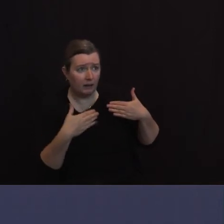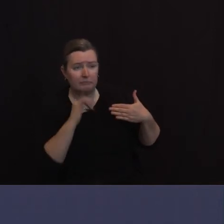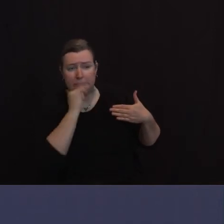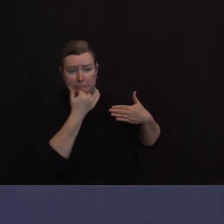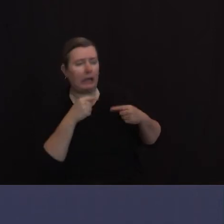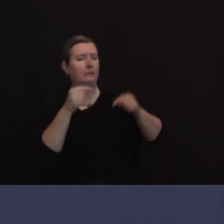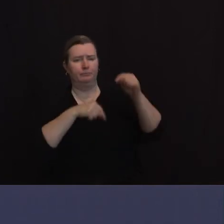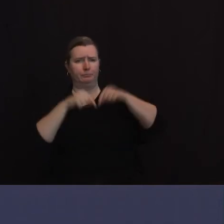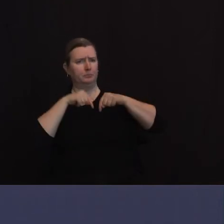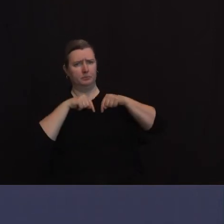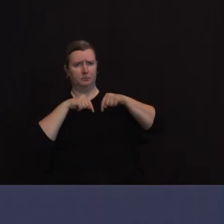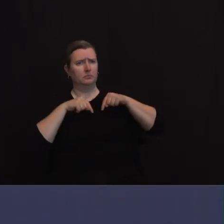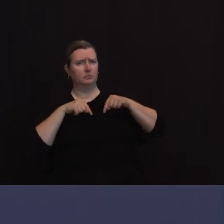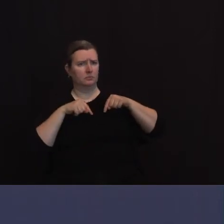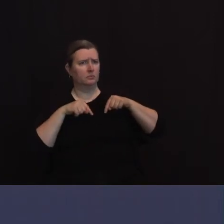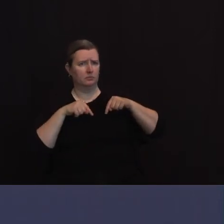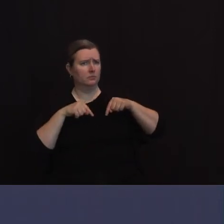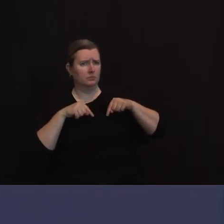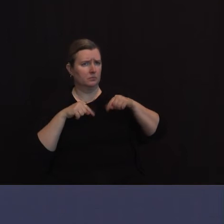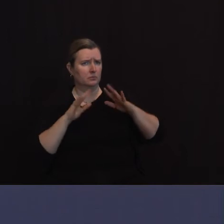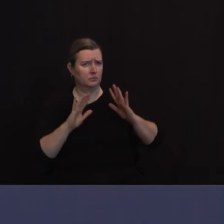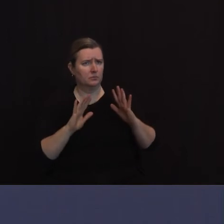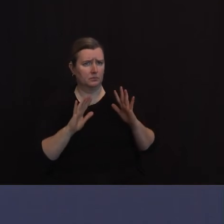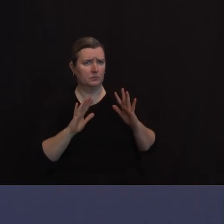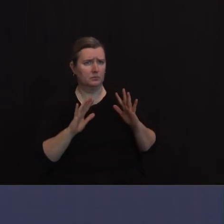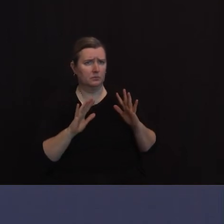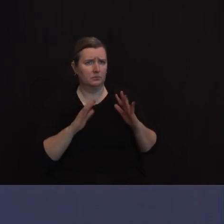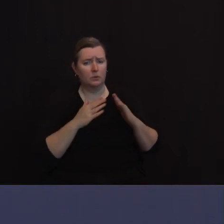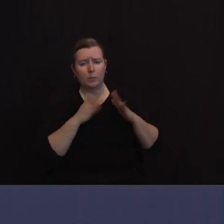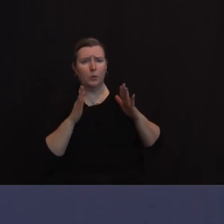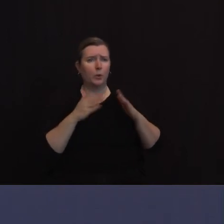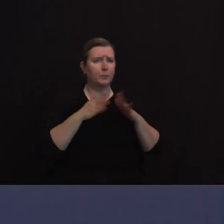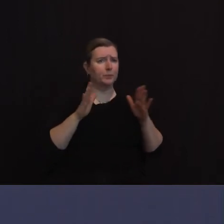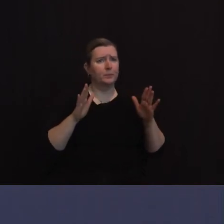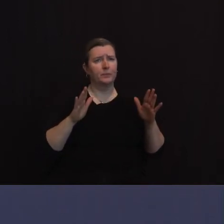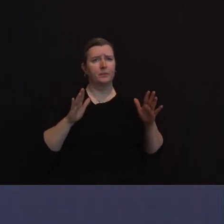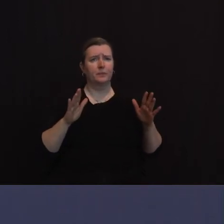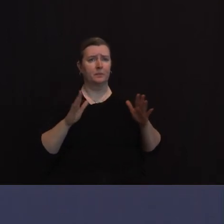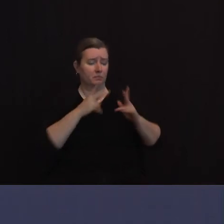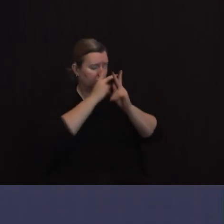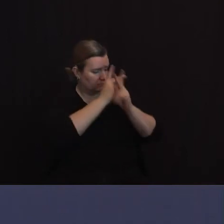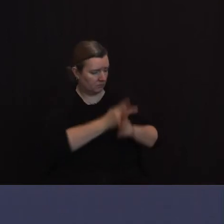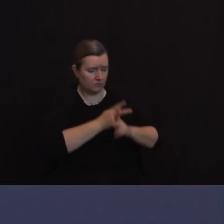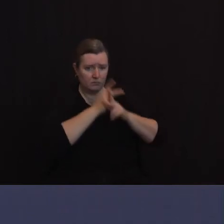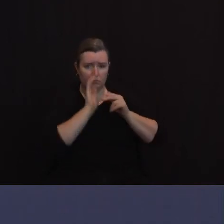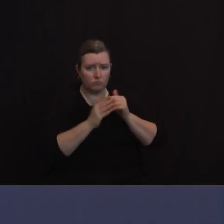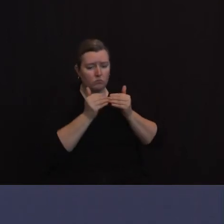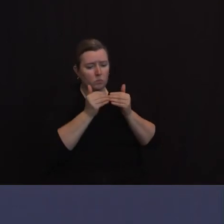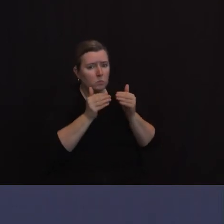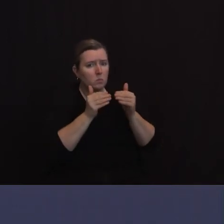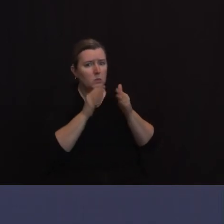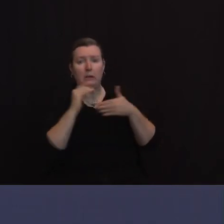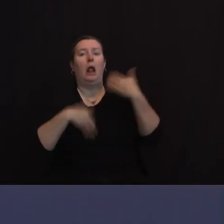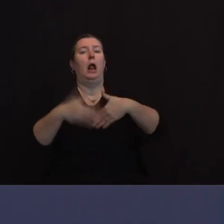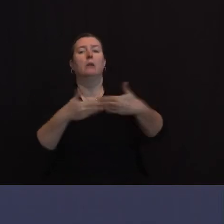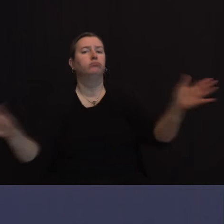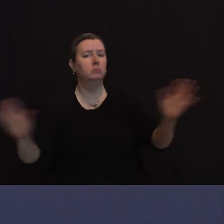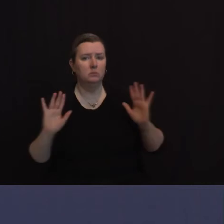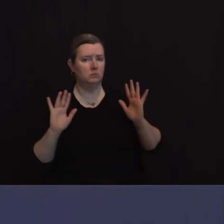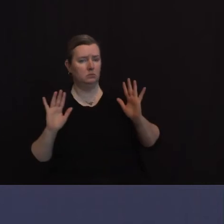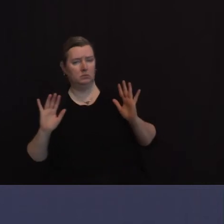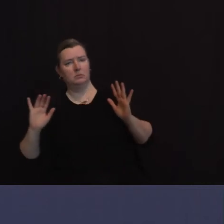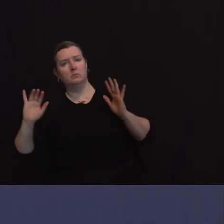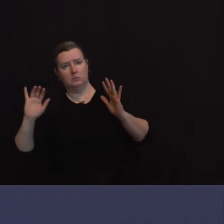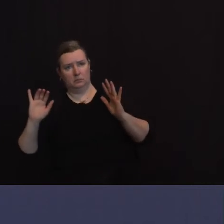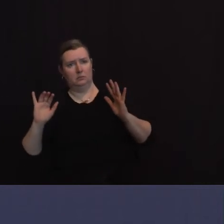the margin, we want to certainly open things up, but we want to do it carefully and responsibly. And if there is mounting evidence,